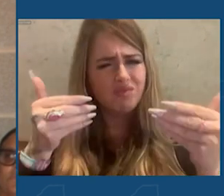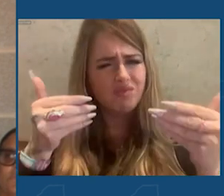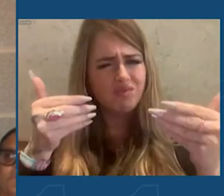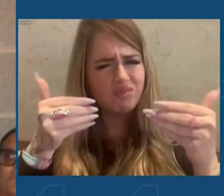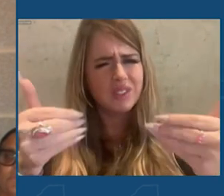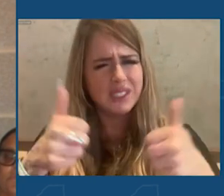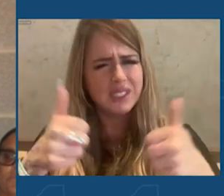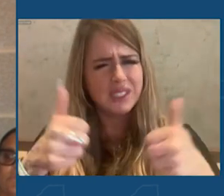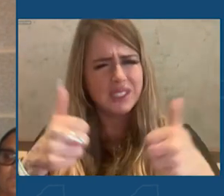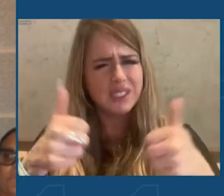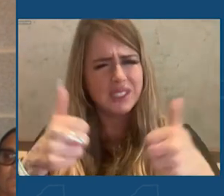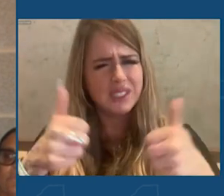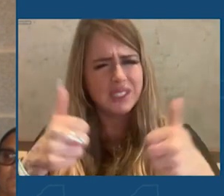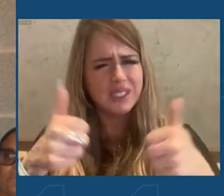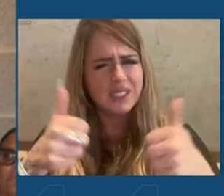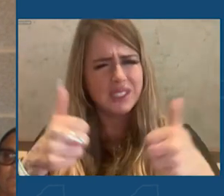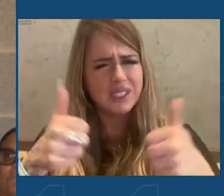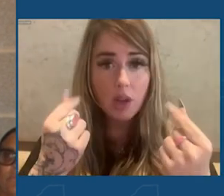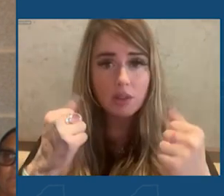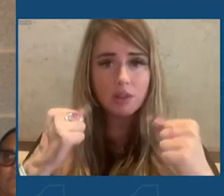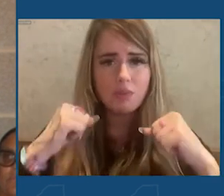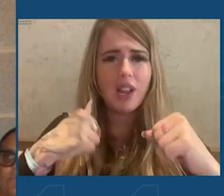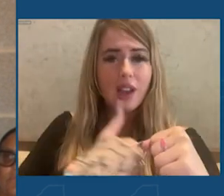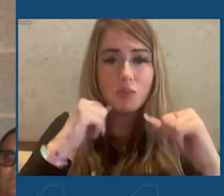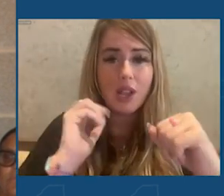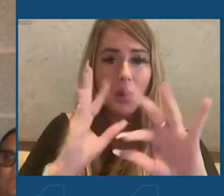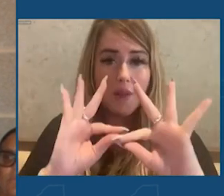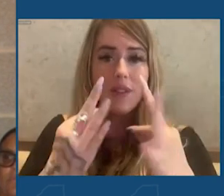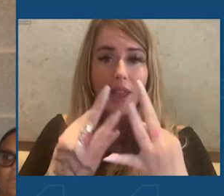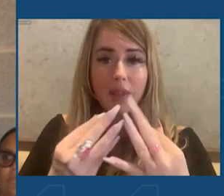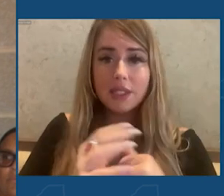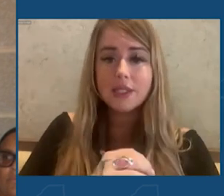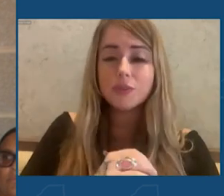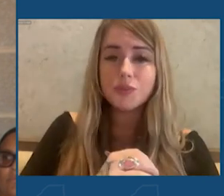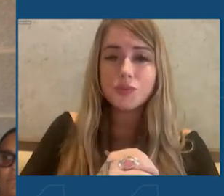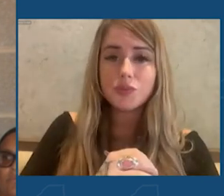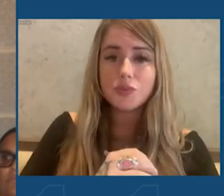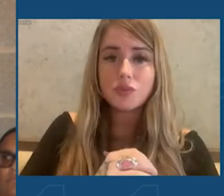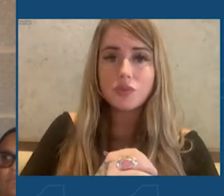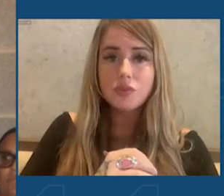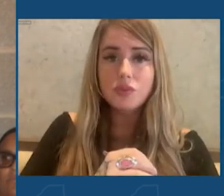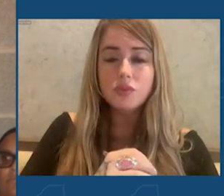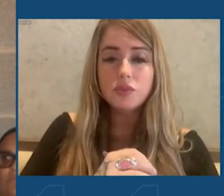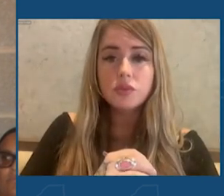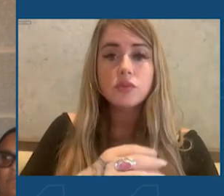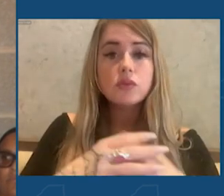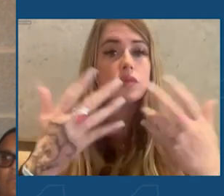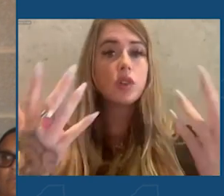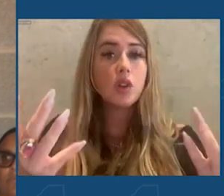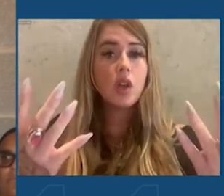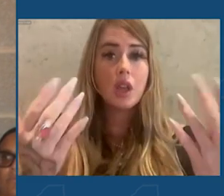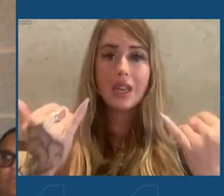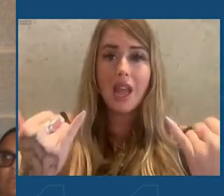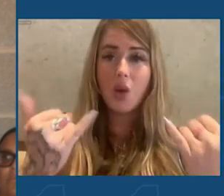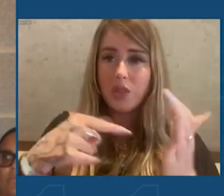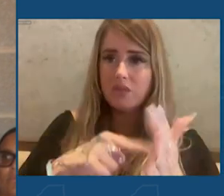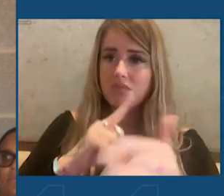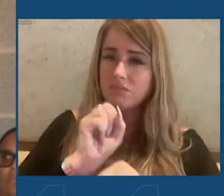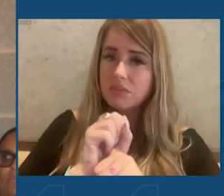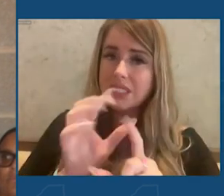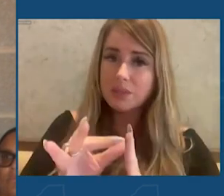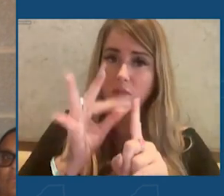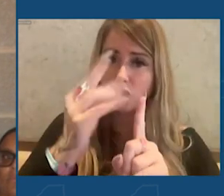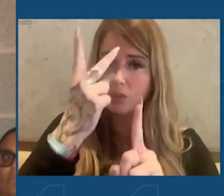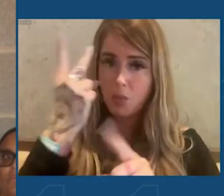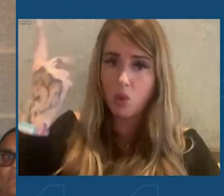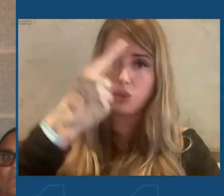us, our families, and our freedom. This is, I believe, is a special Memorial Day Obviously,